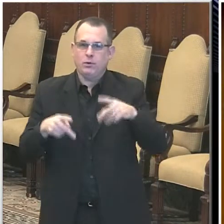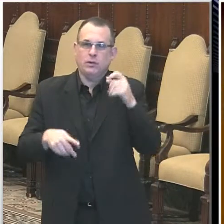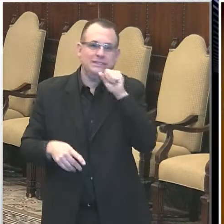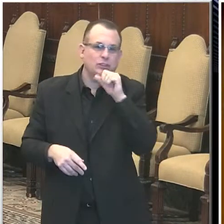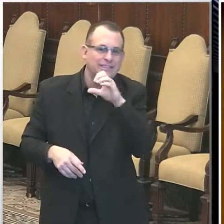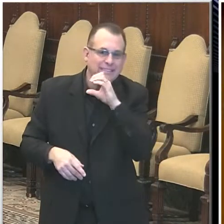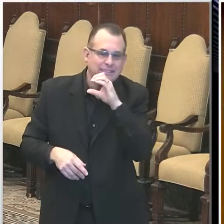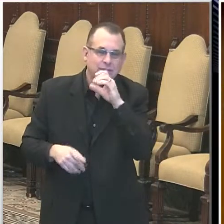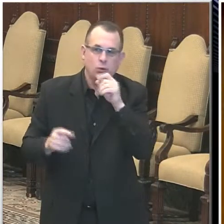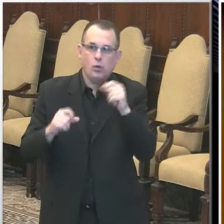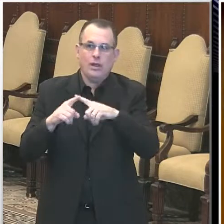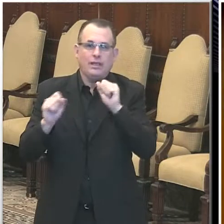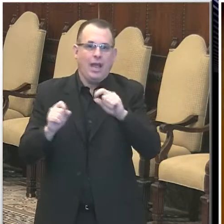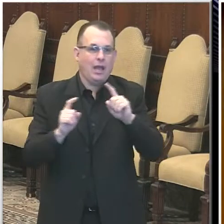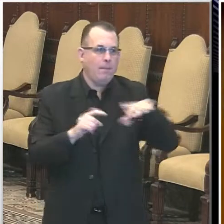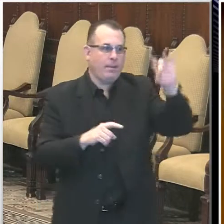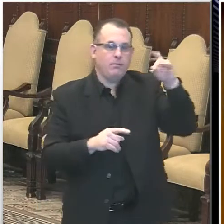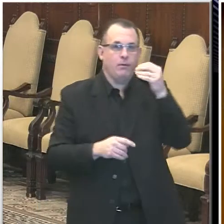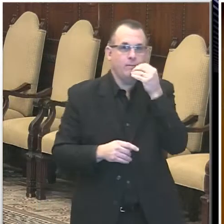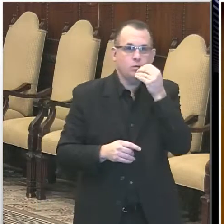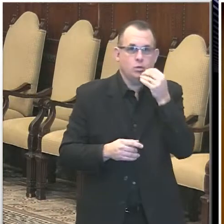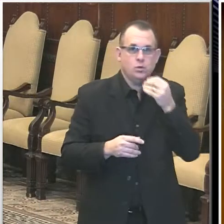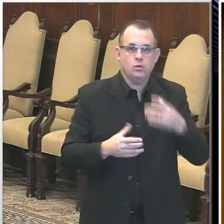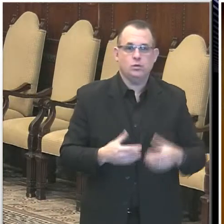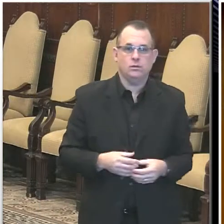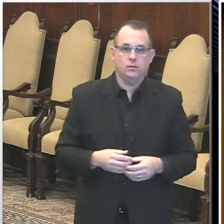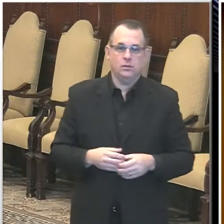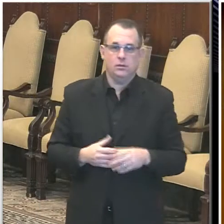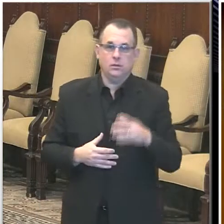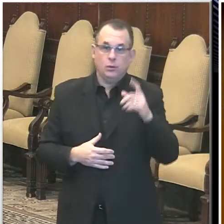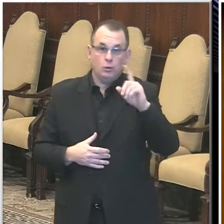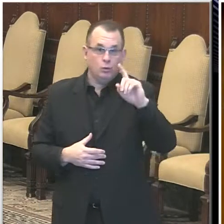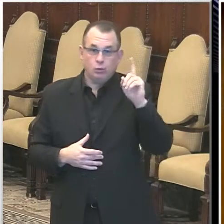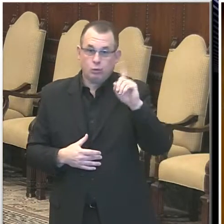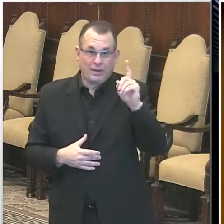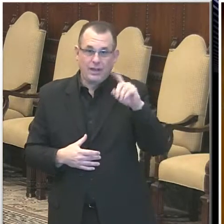seniors also. You can find that list at